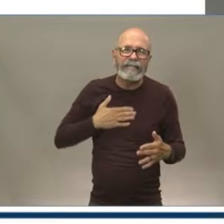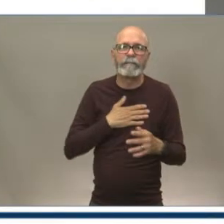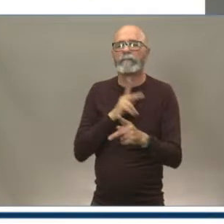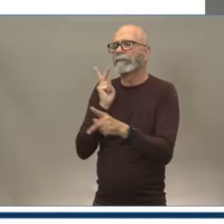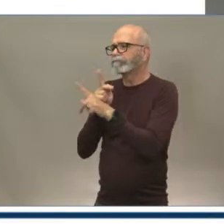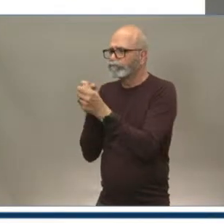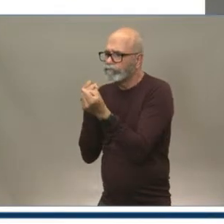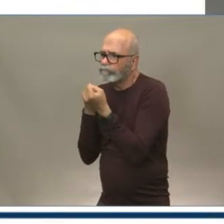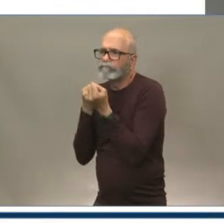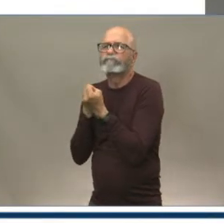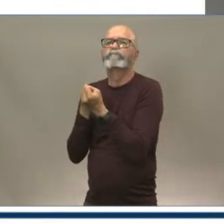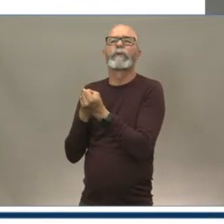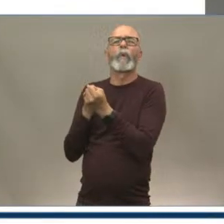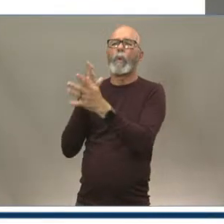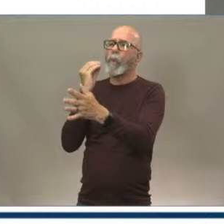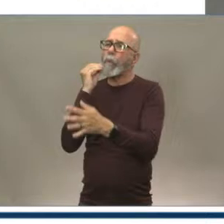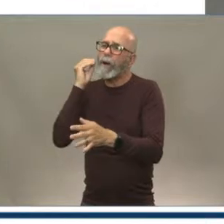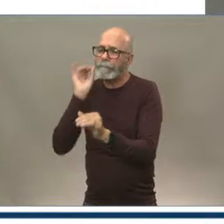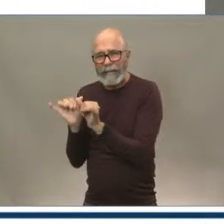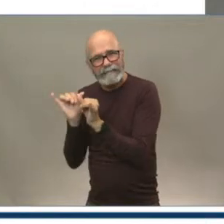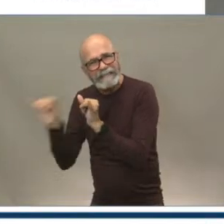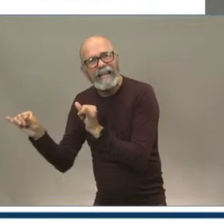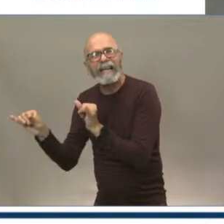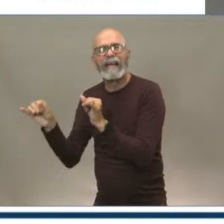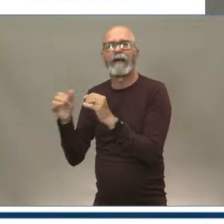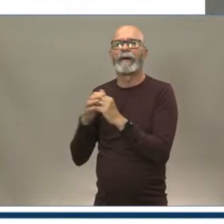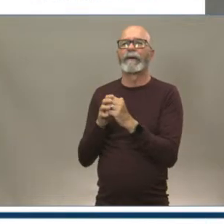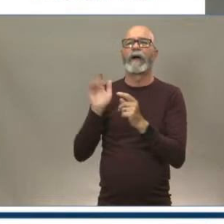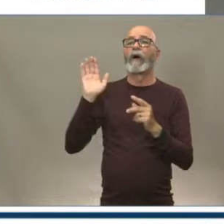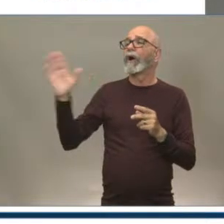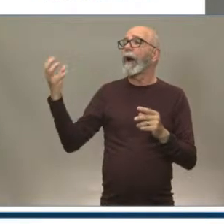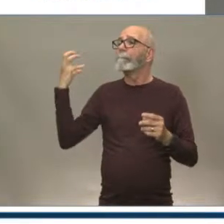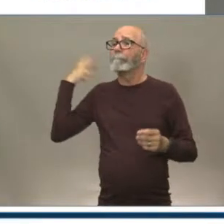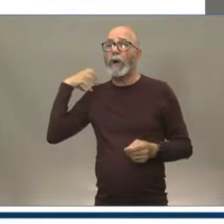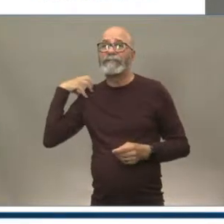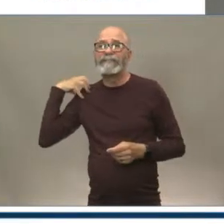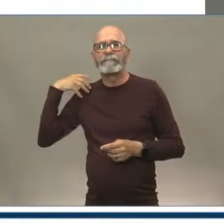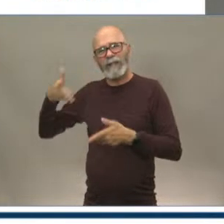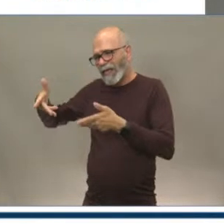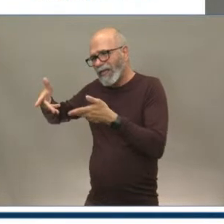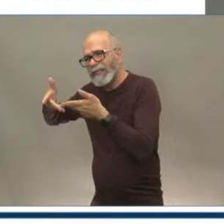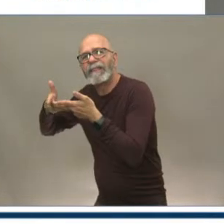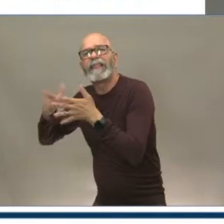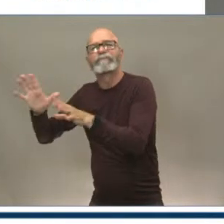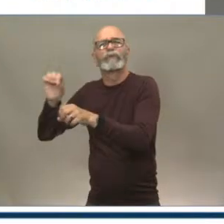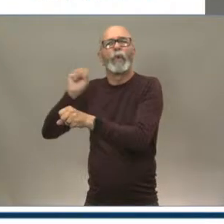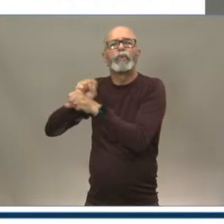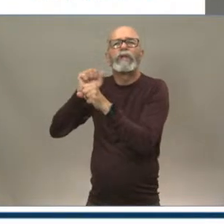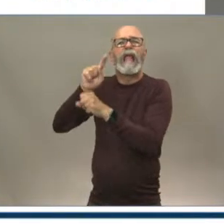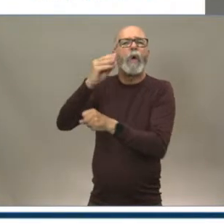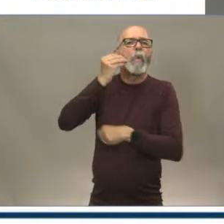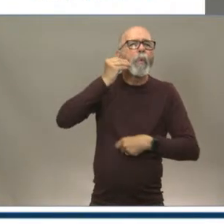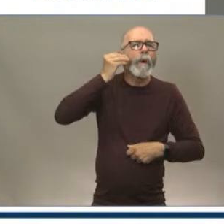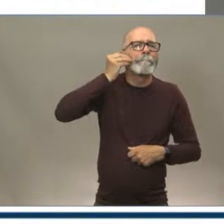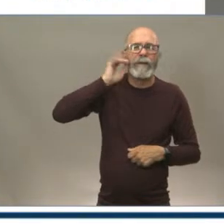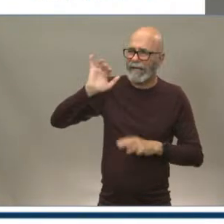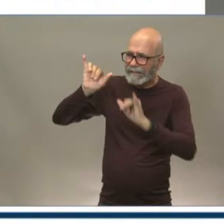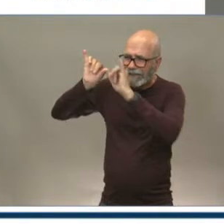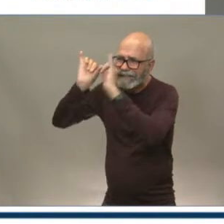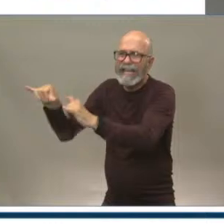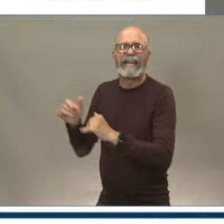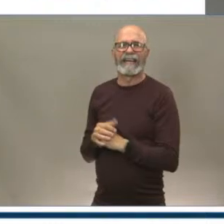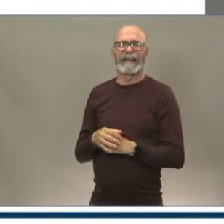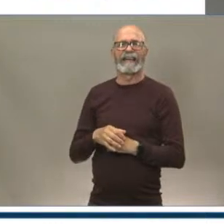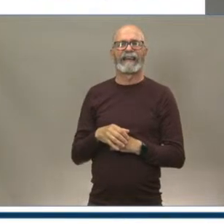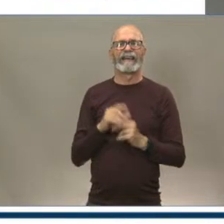can. Employers, you need to let your employees work from home wherever possible. The risk is very real.